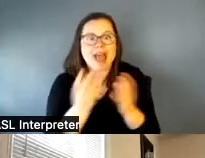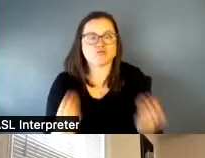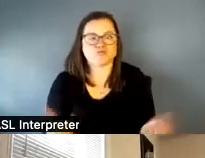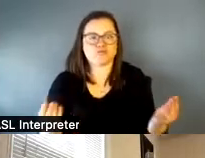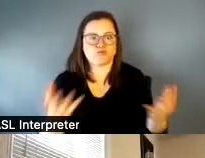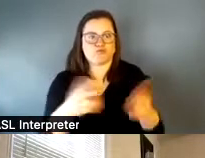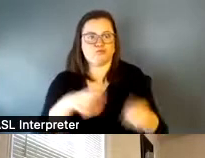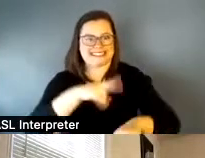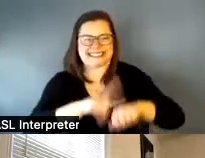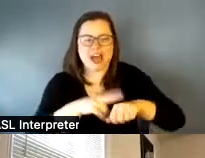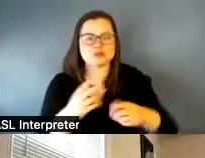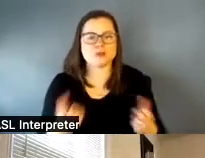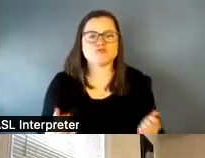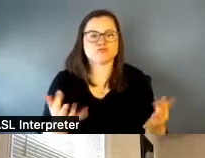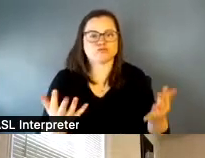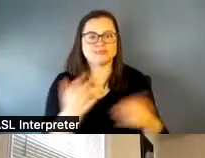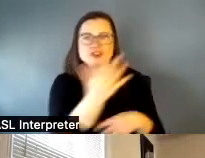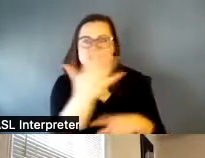like